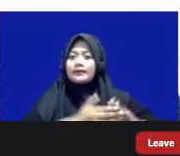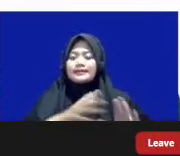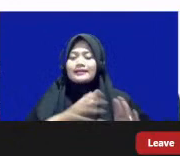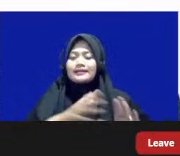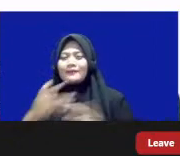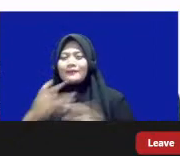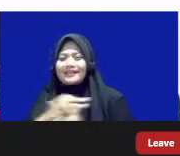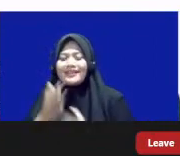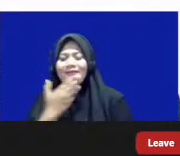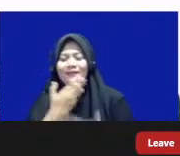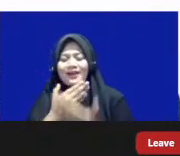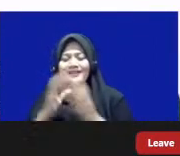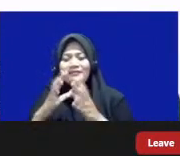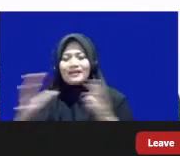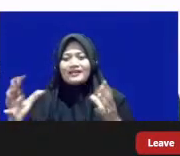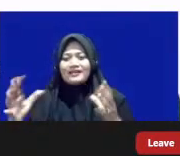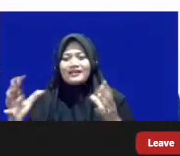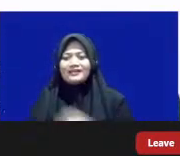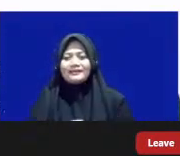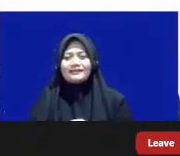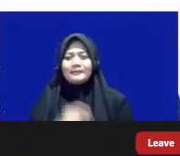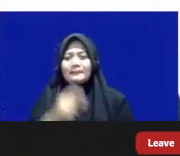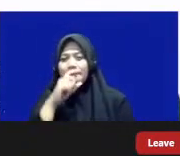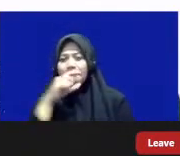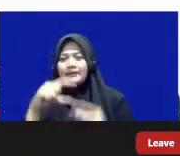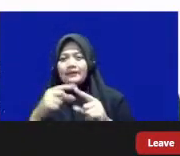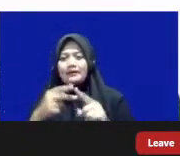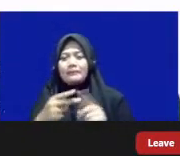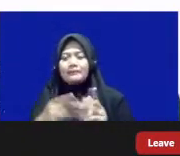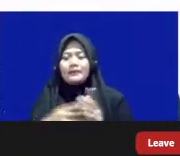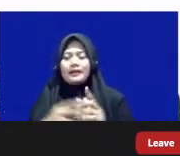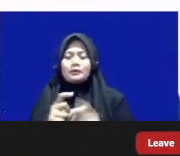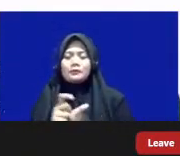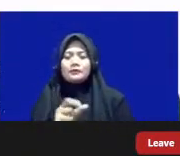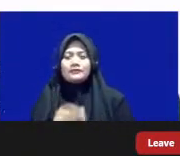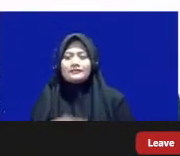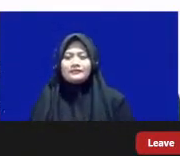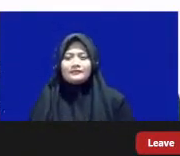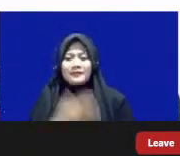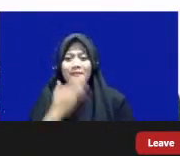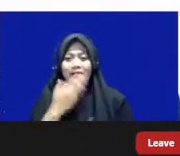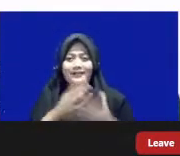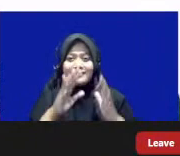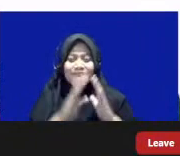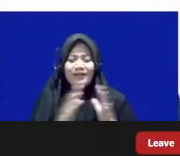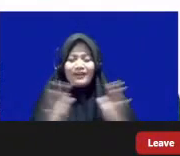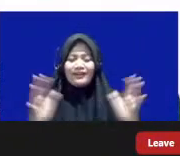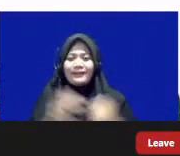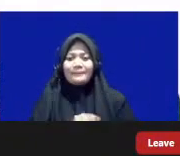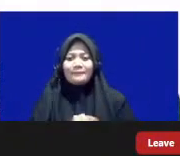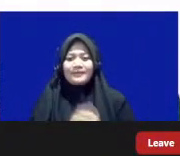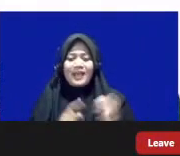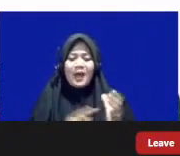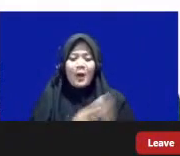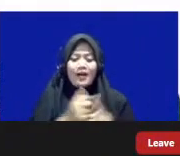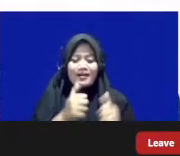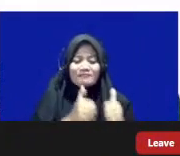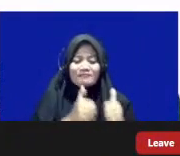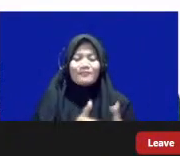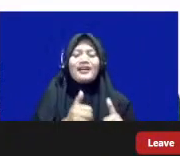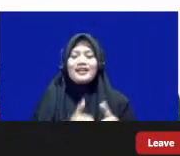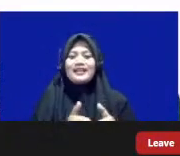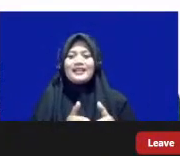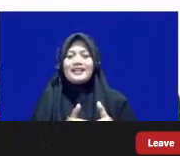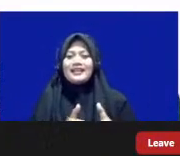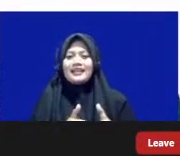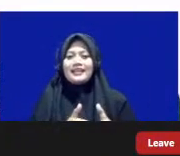Excellent. So it's a really good start when we want to move to the next speaker. Allow me to